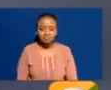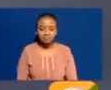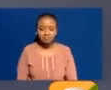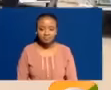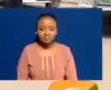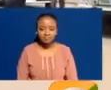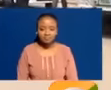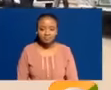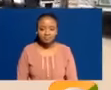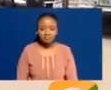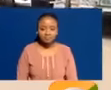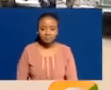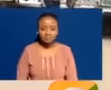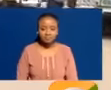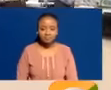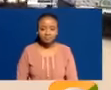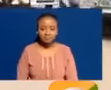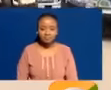Juma Road.